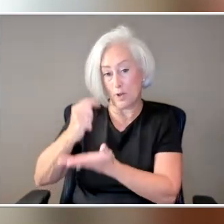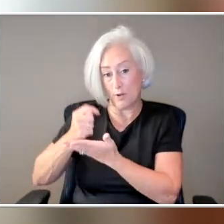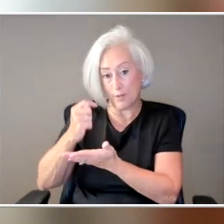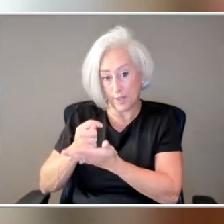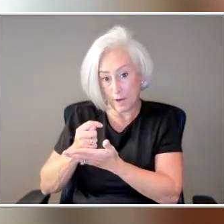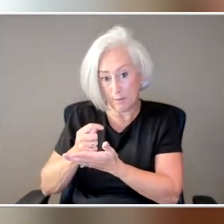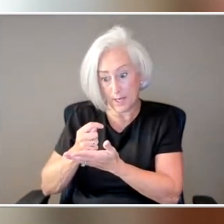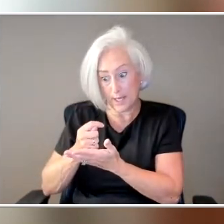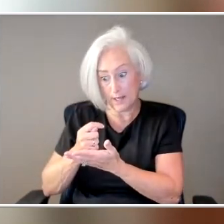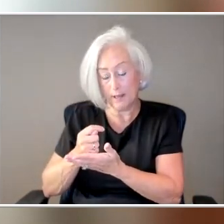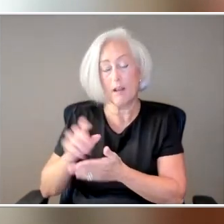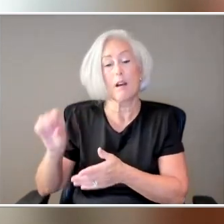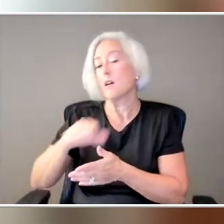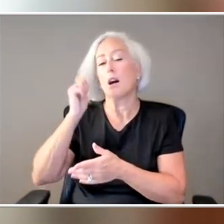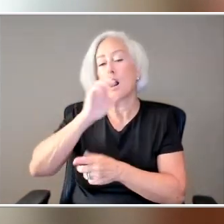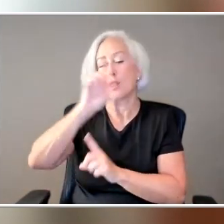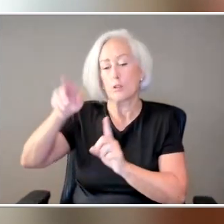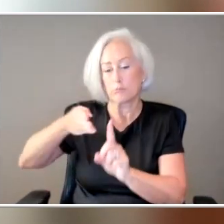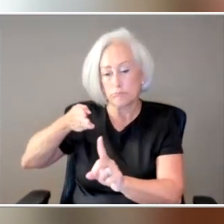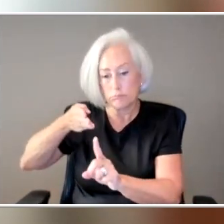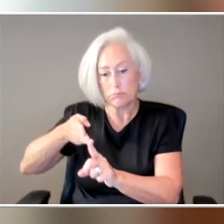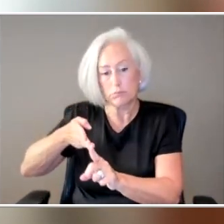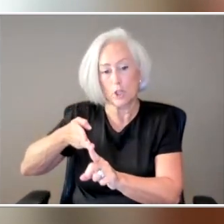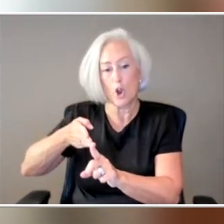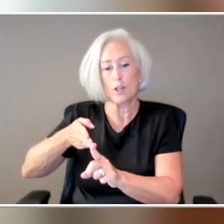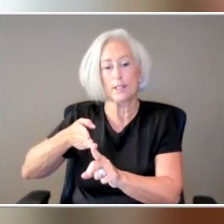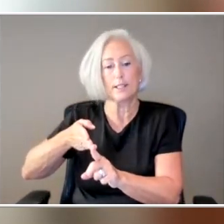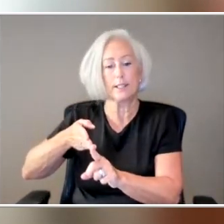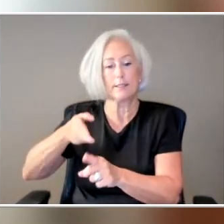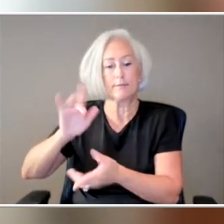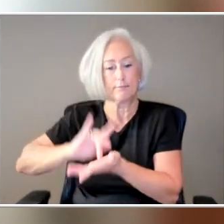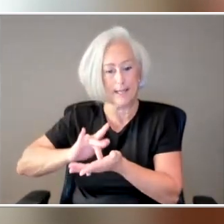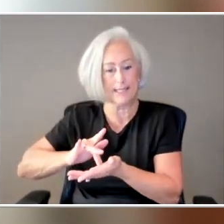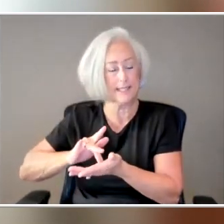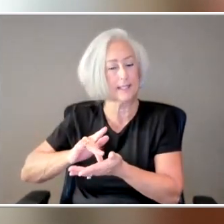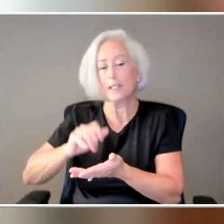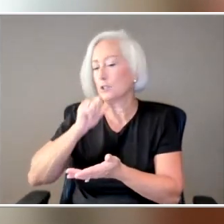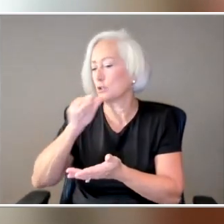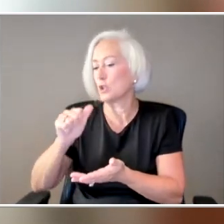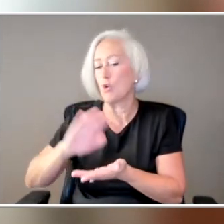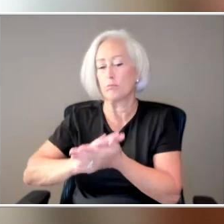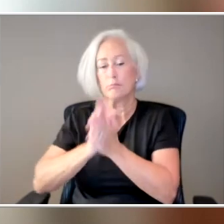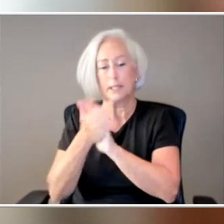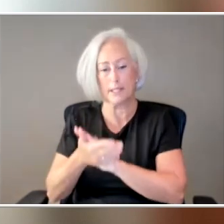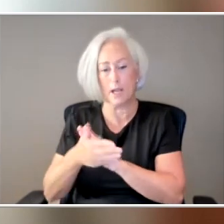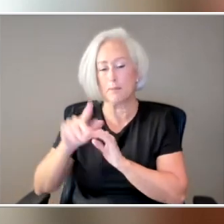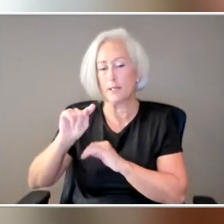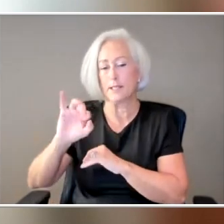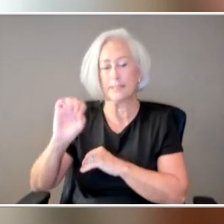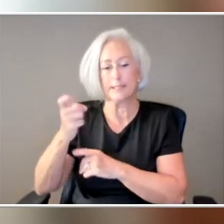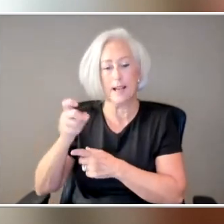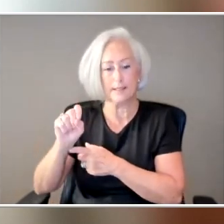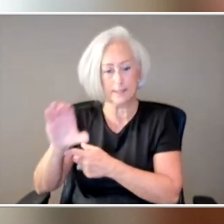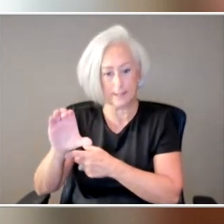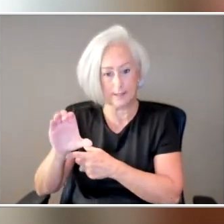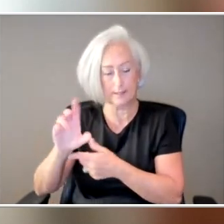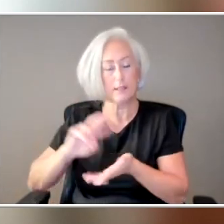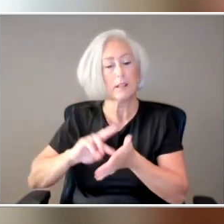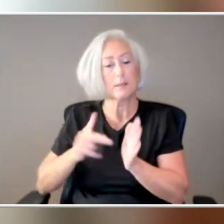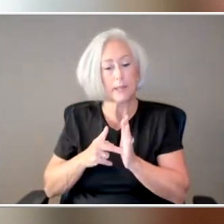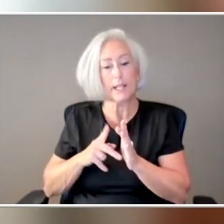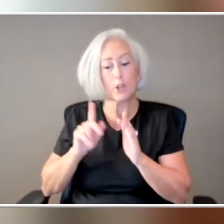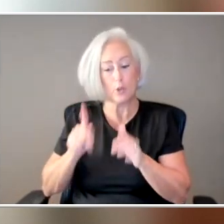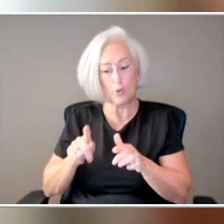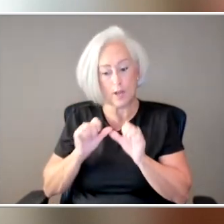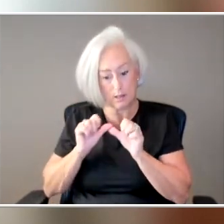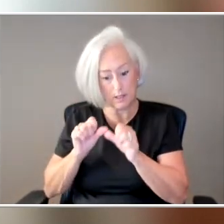targeted drugs don't have that issue of cumulative toxicity. So one can continue taking it as long as the medications are working